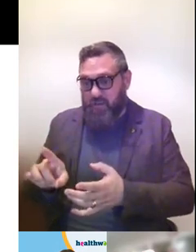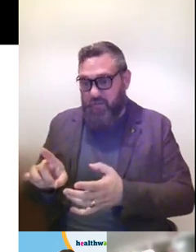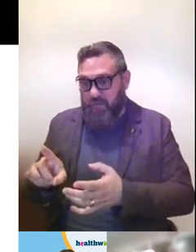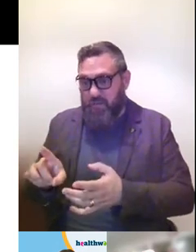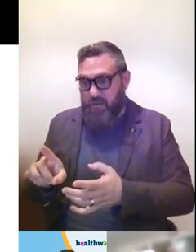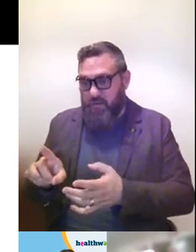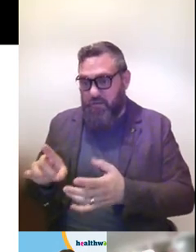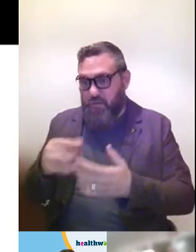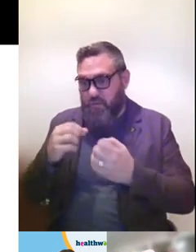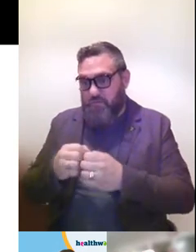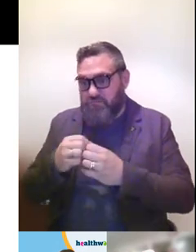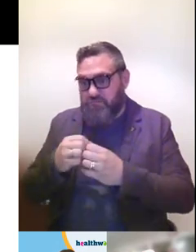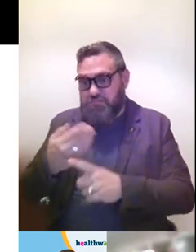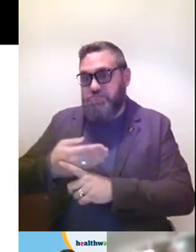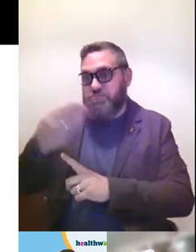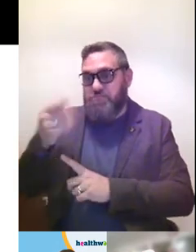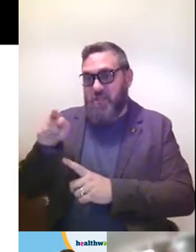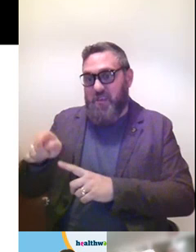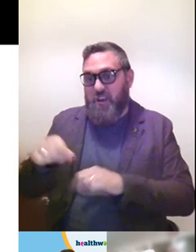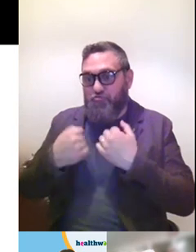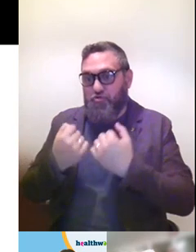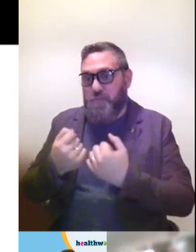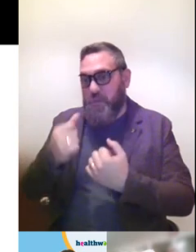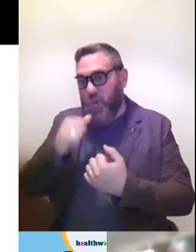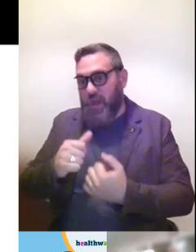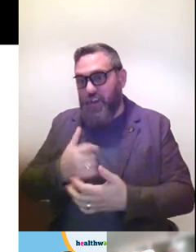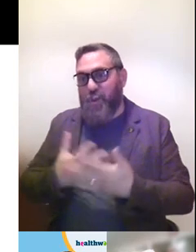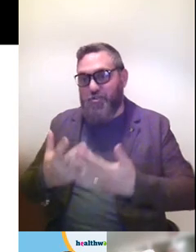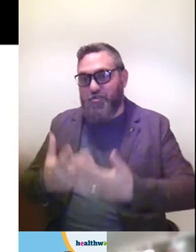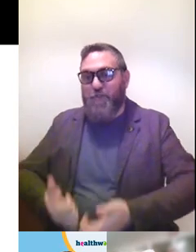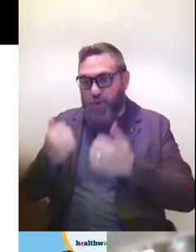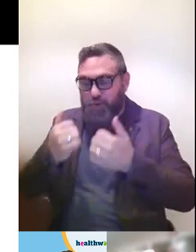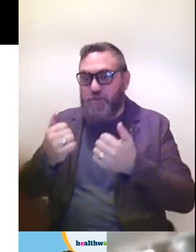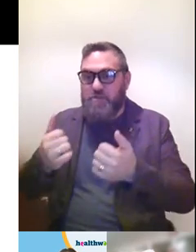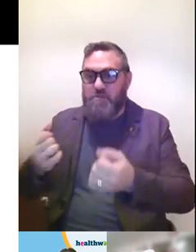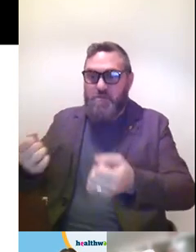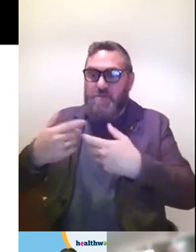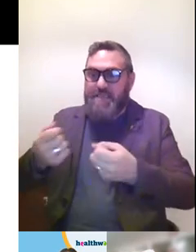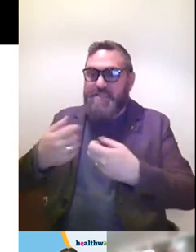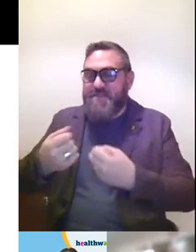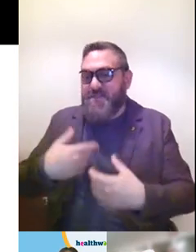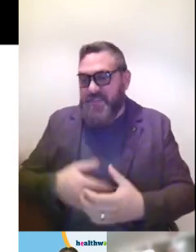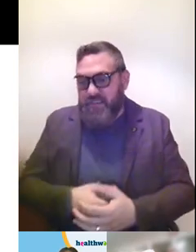that group, because you're right, they'll have lots of really, really helpful perspectives.